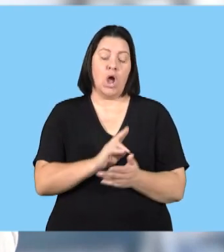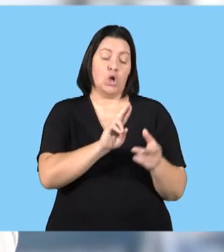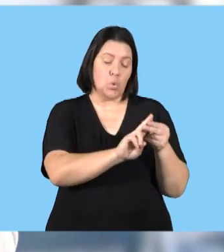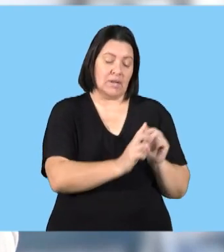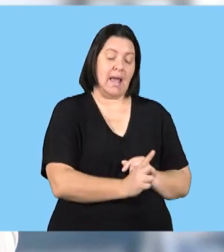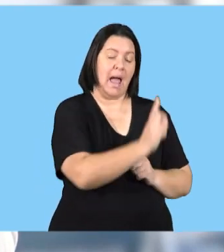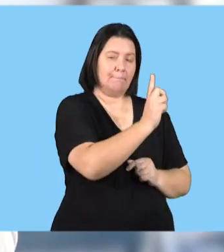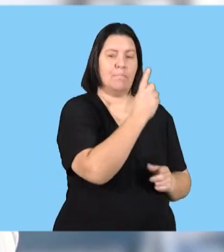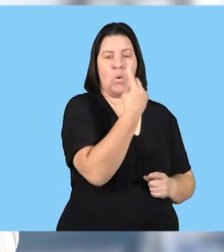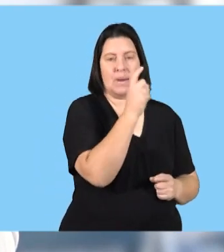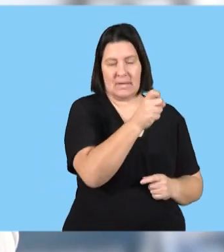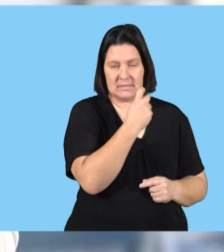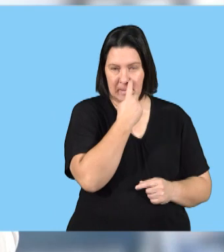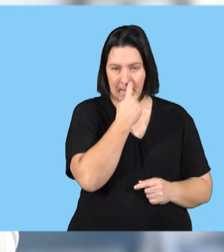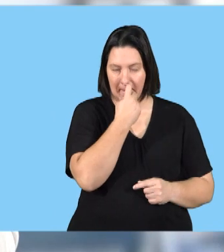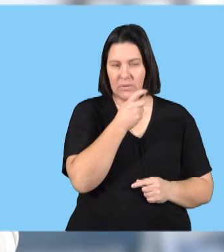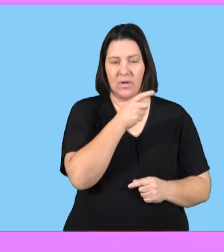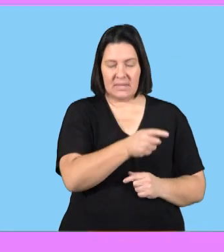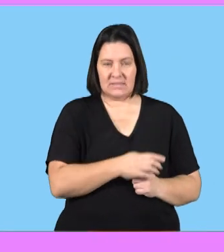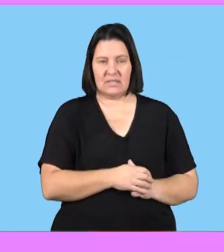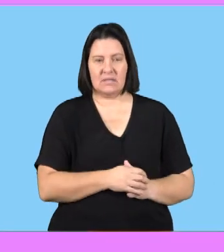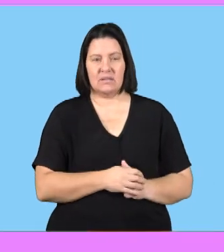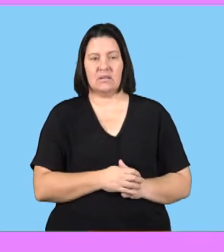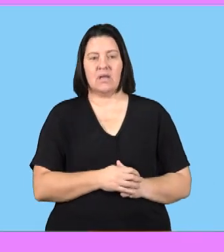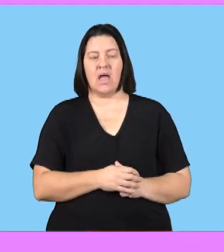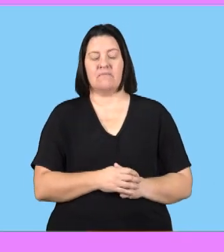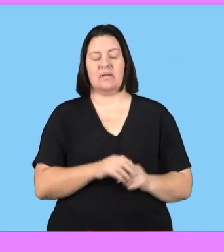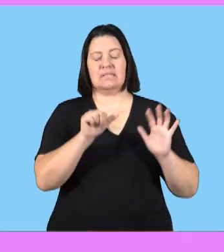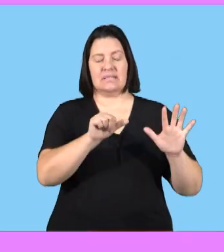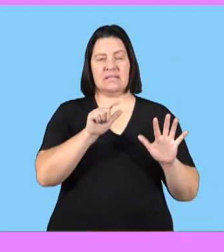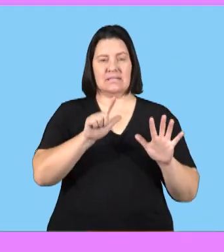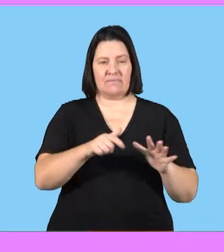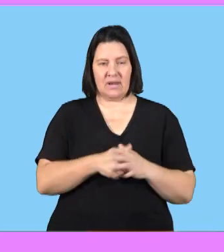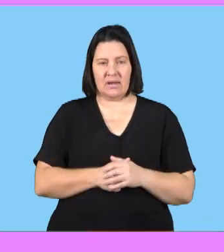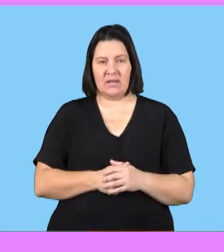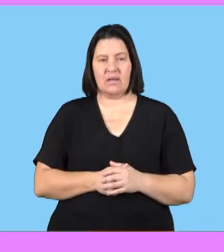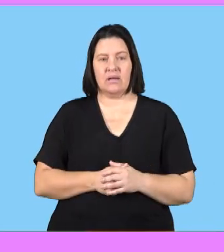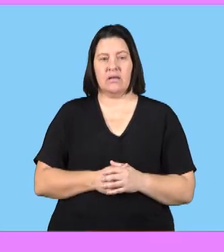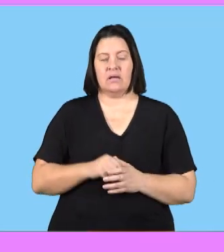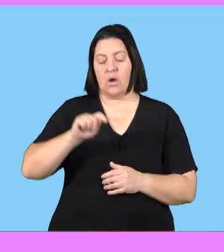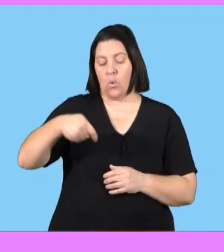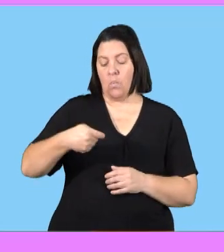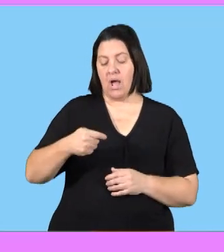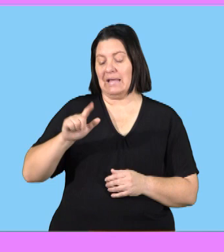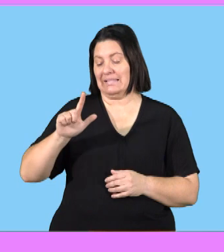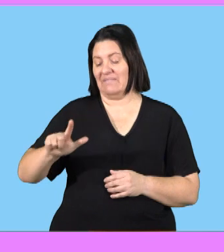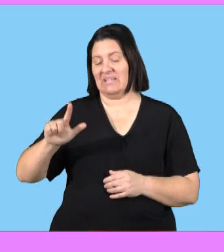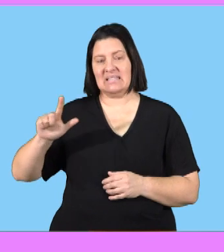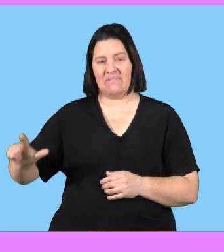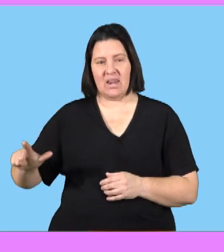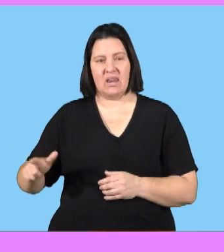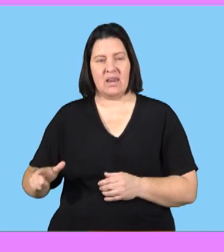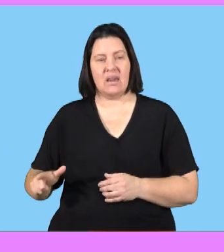adjust the unit upward. So now with this one, we will have 67. This 0,77